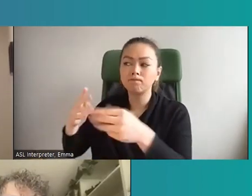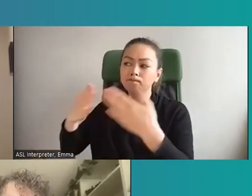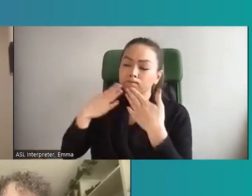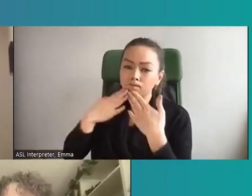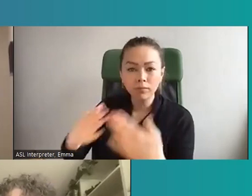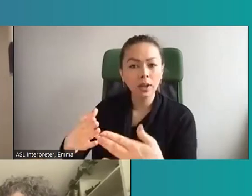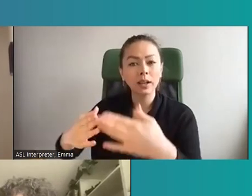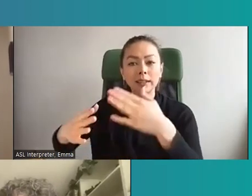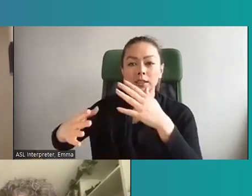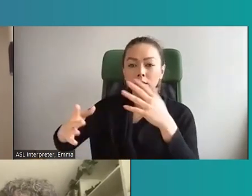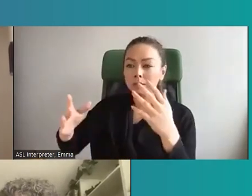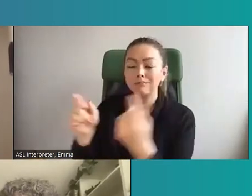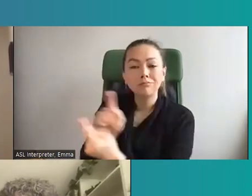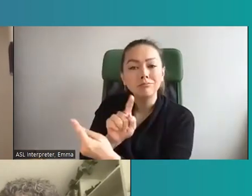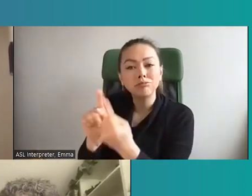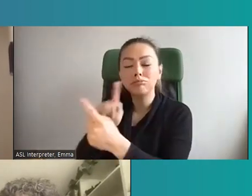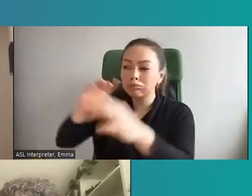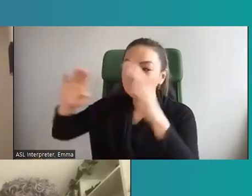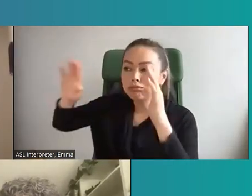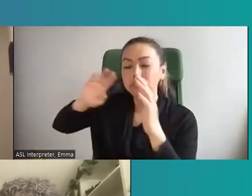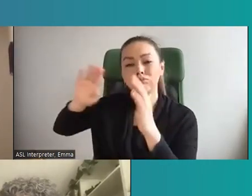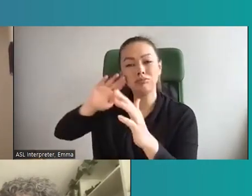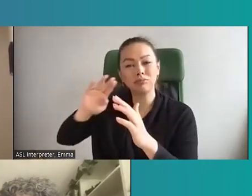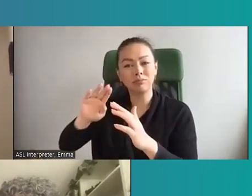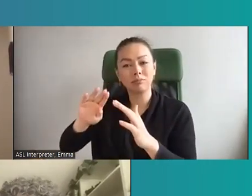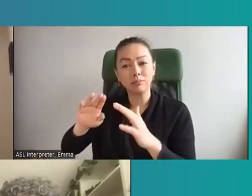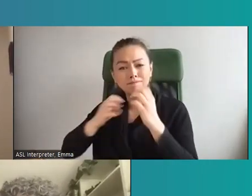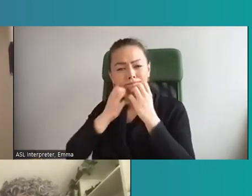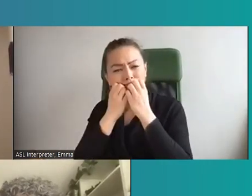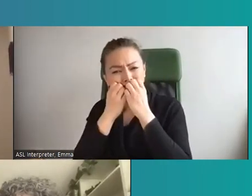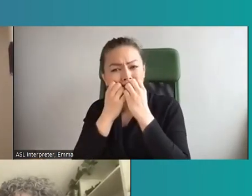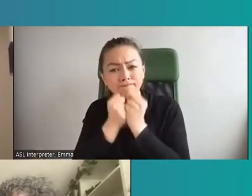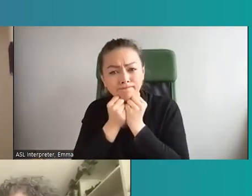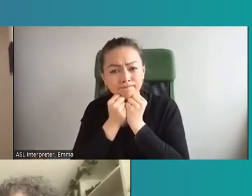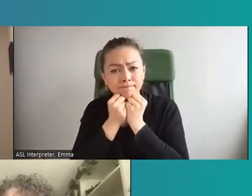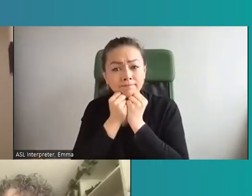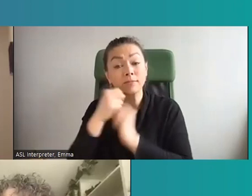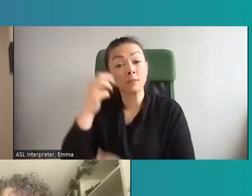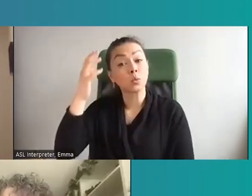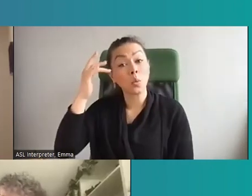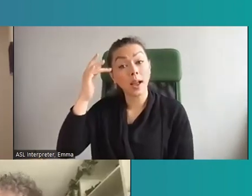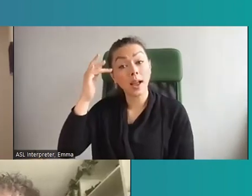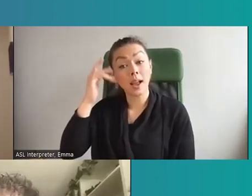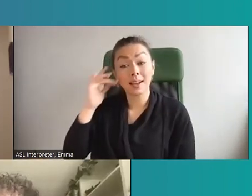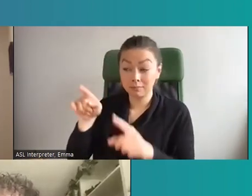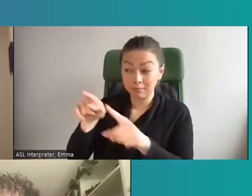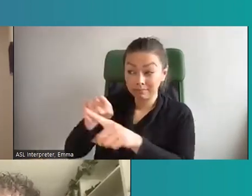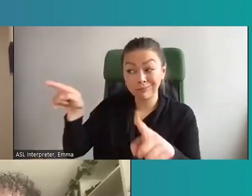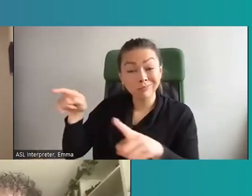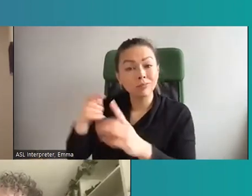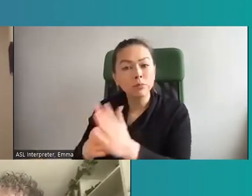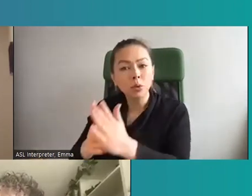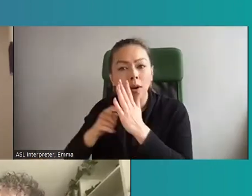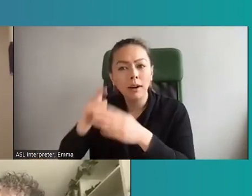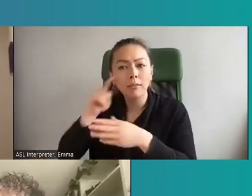way. They're important to us because we need people in order to have conversation. We need people to share